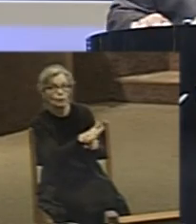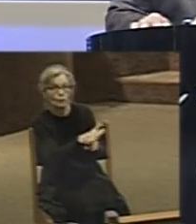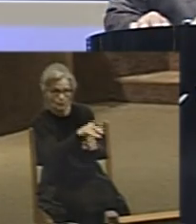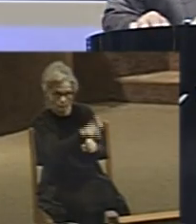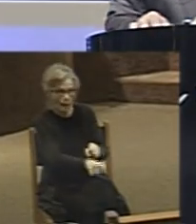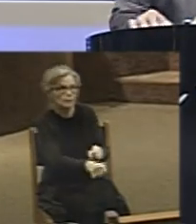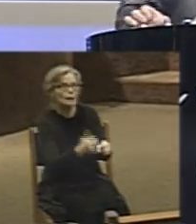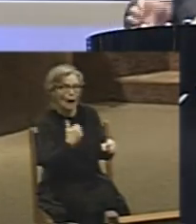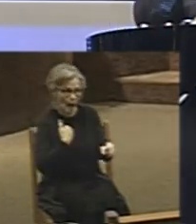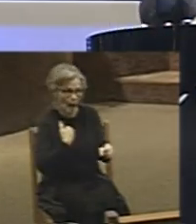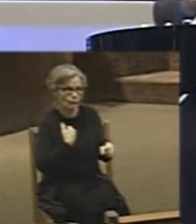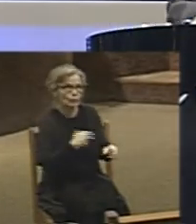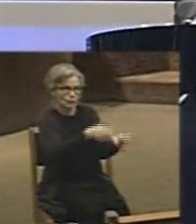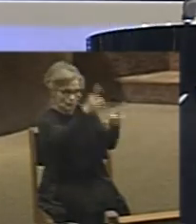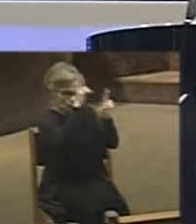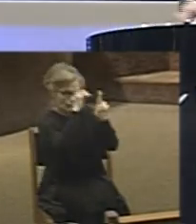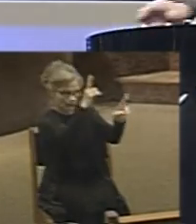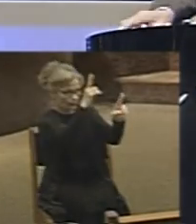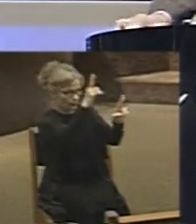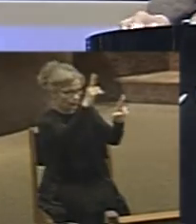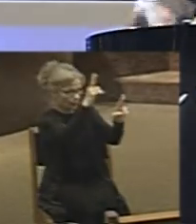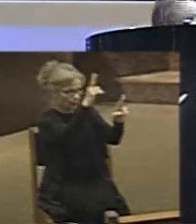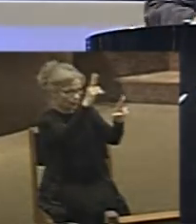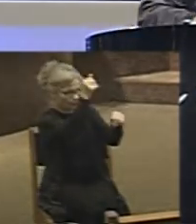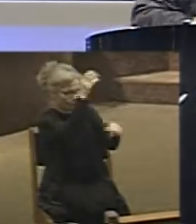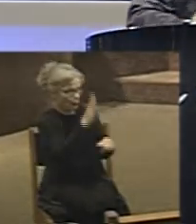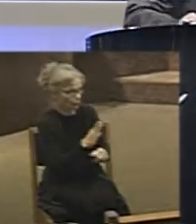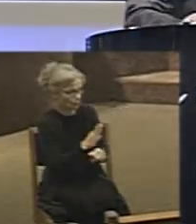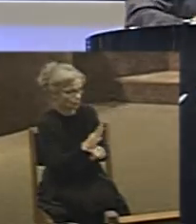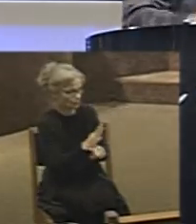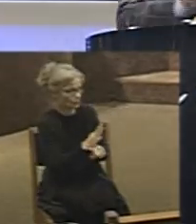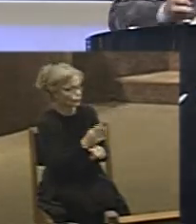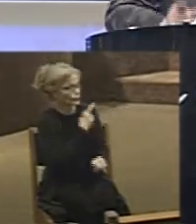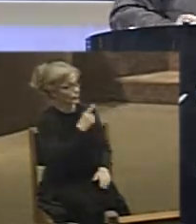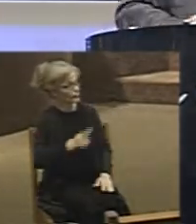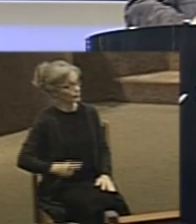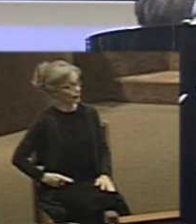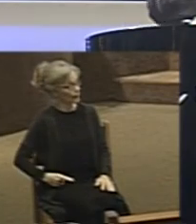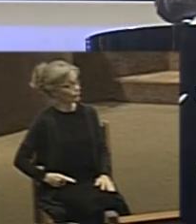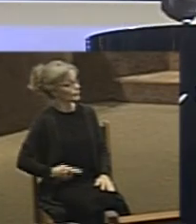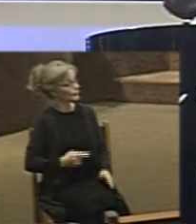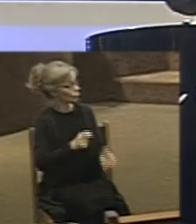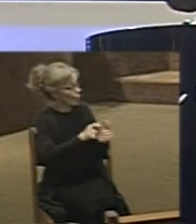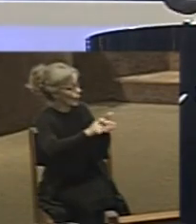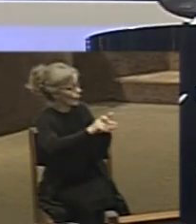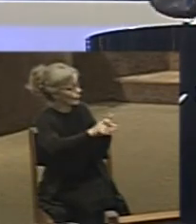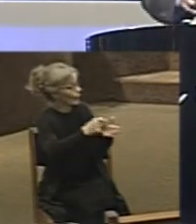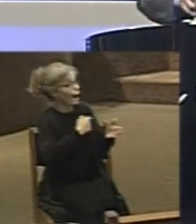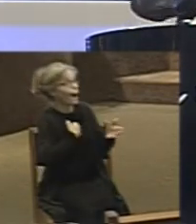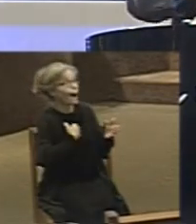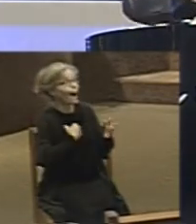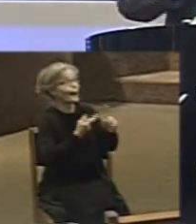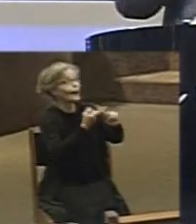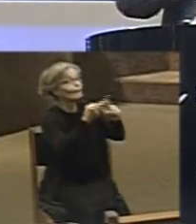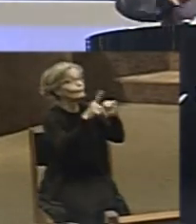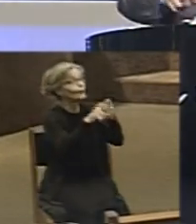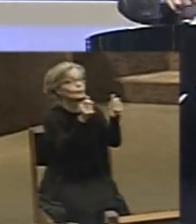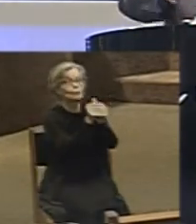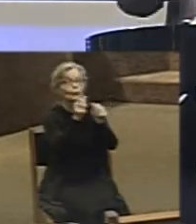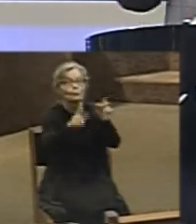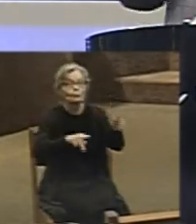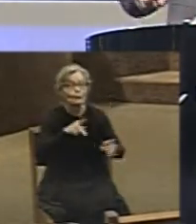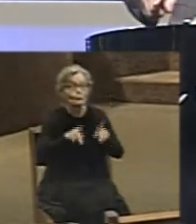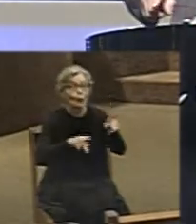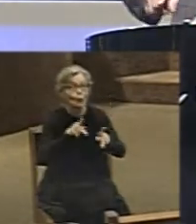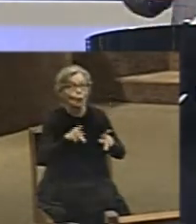David said, "I'm a companion of all them that fear thee and of them that